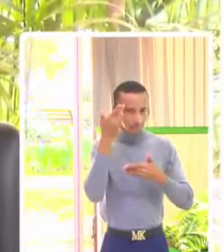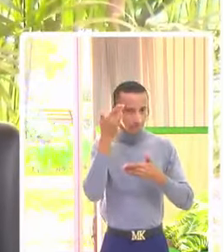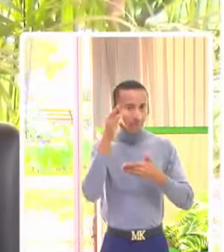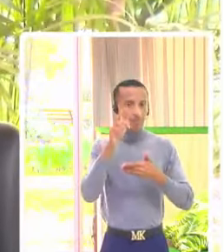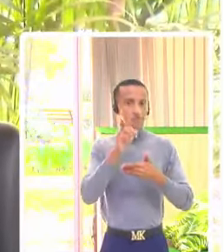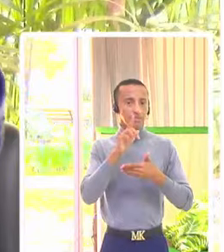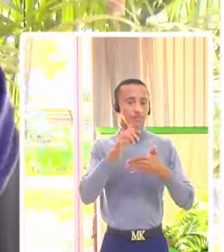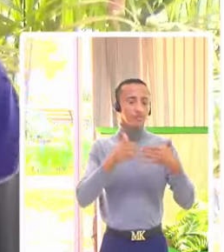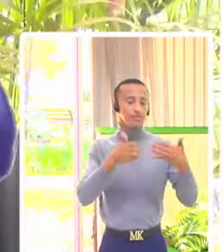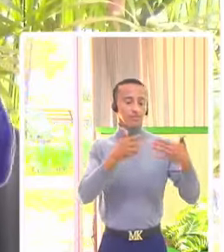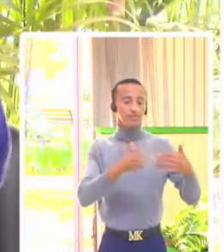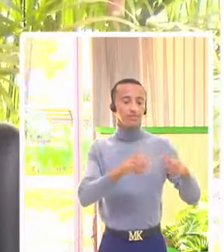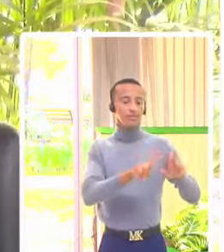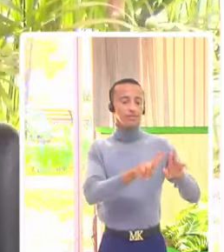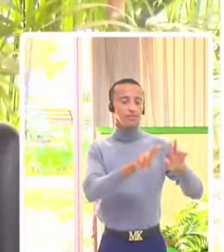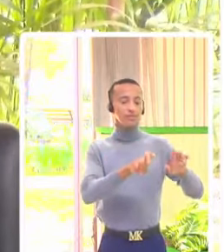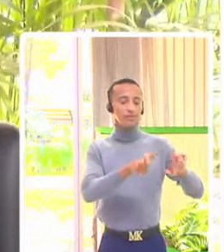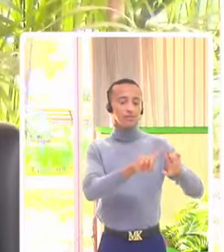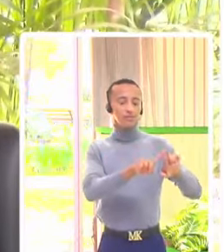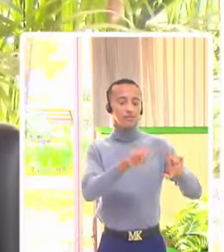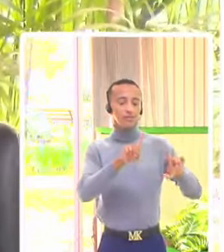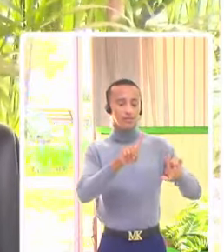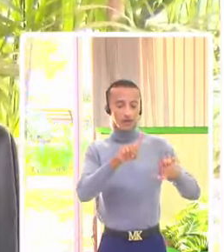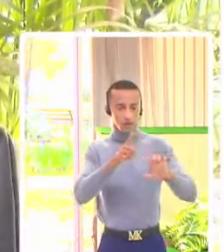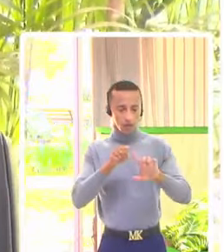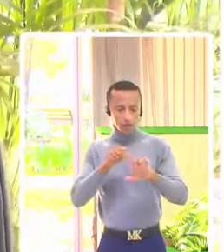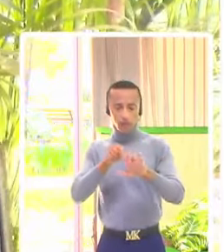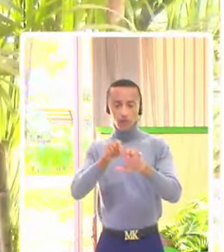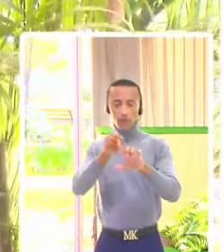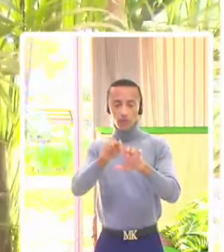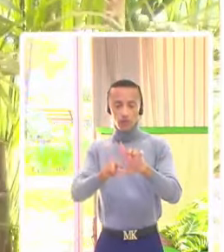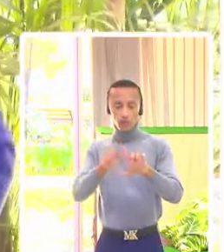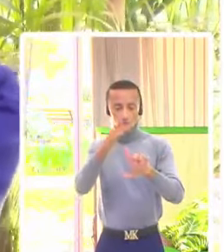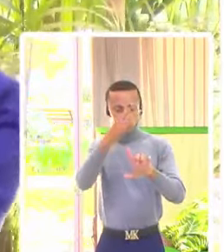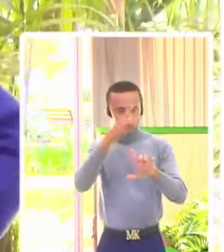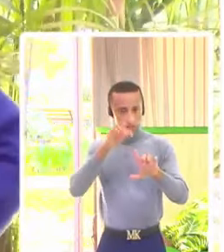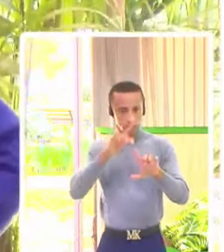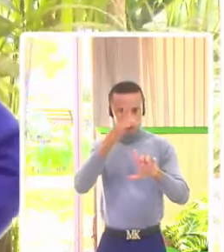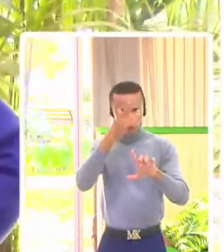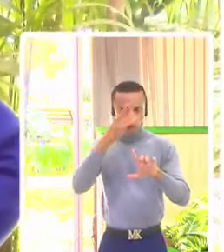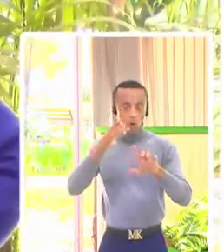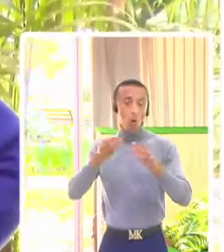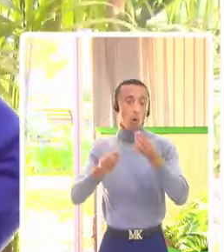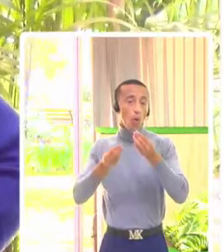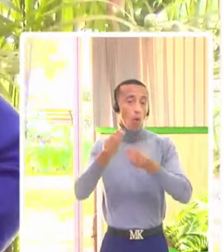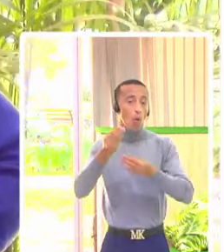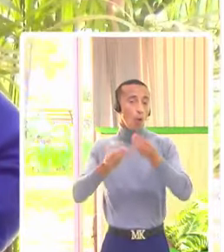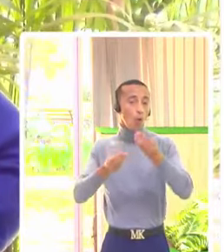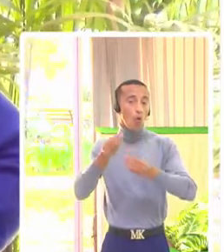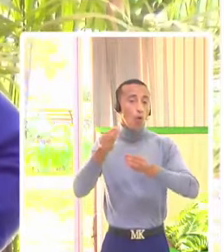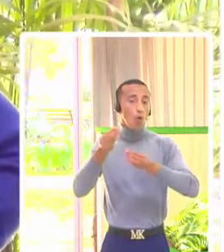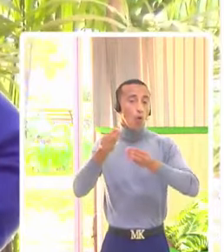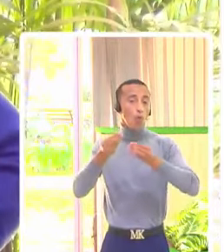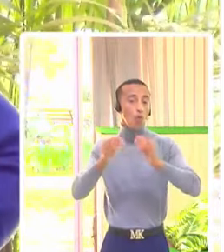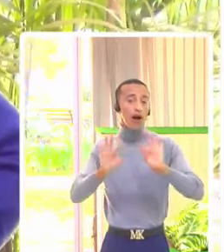about their perspective on how technology influenced their subject.